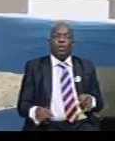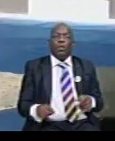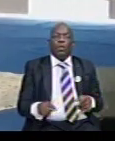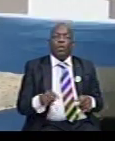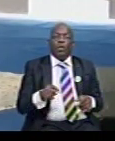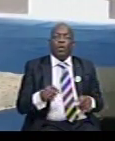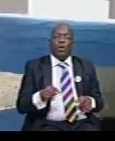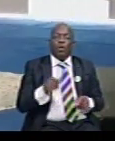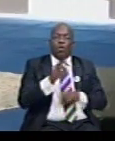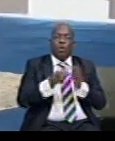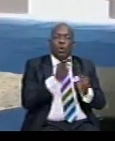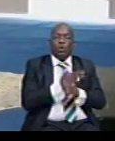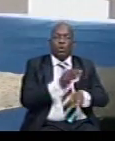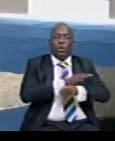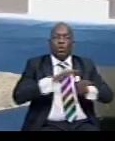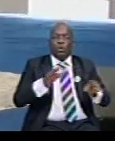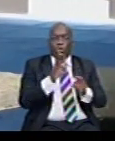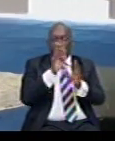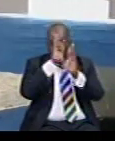world, they know,